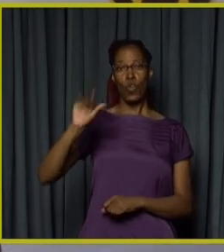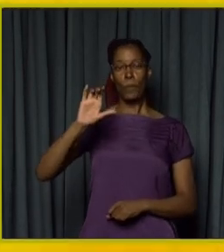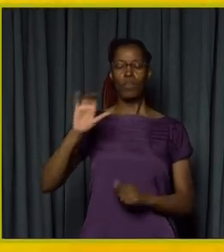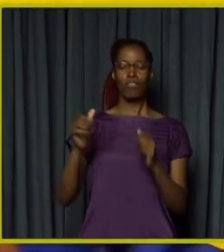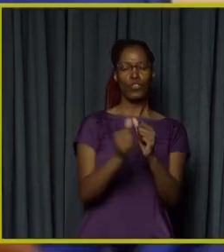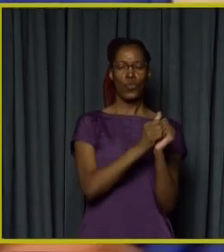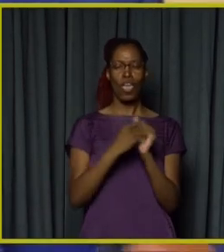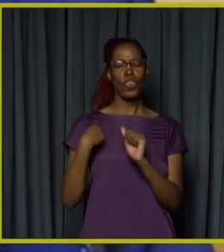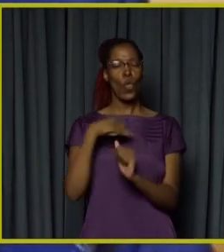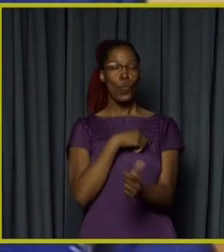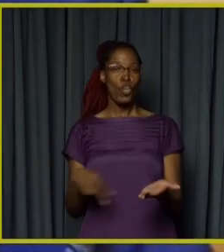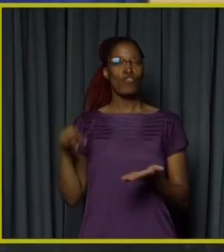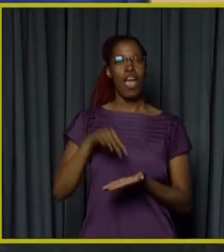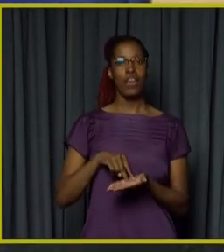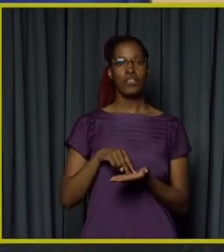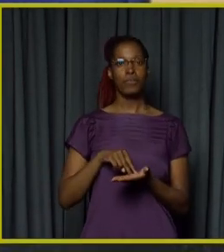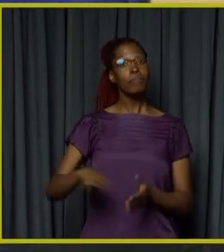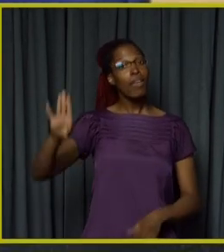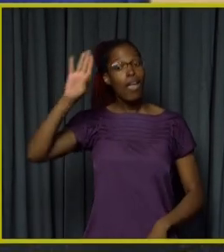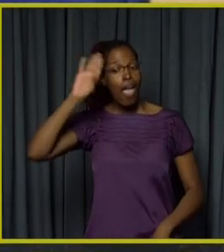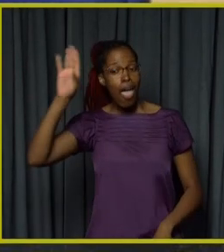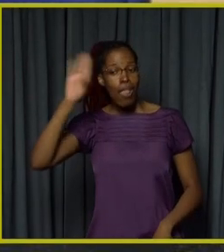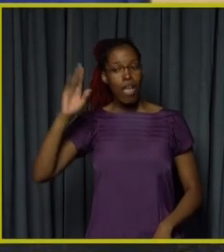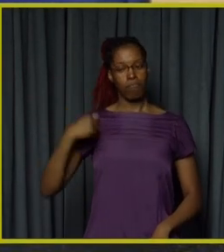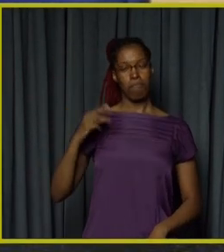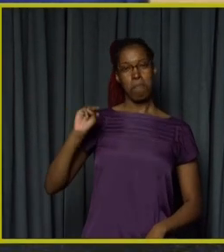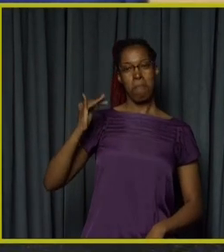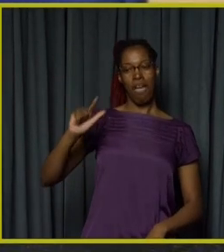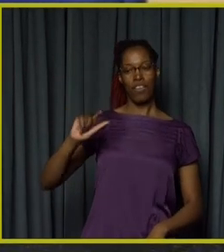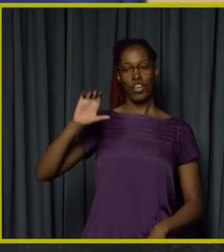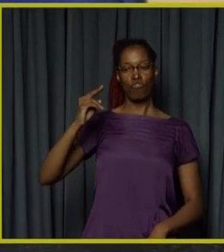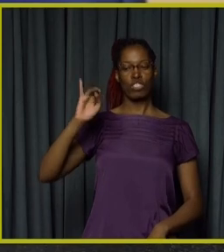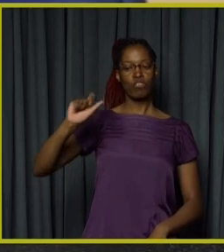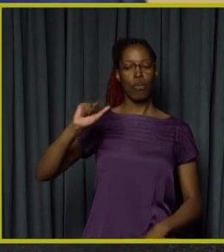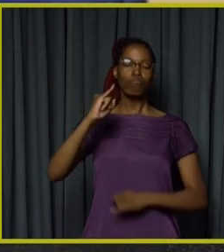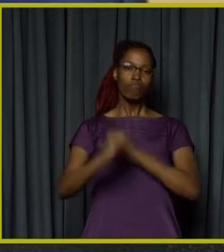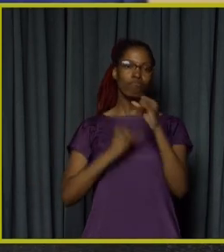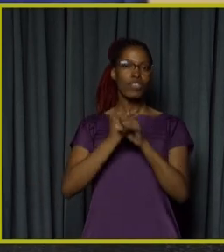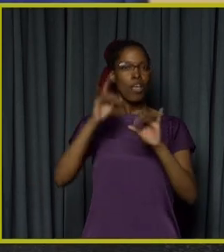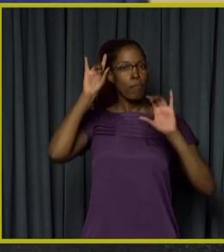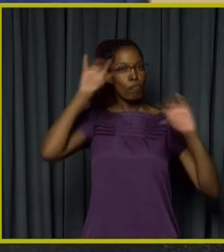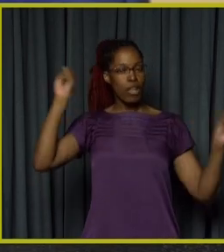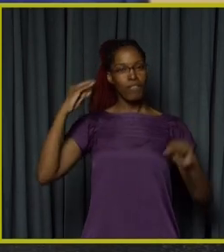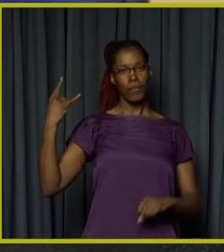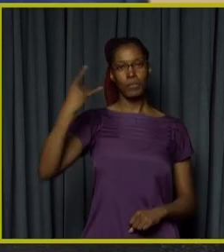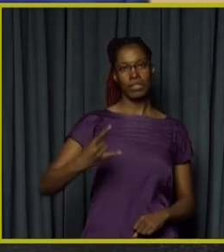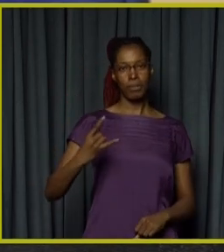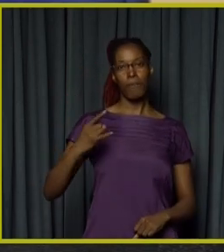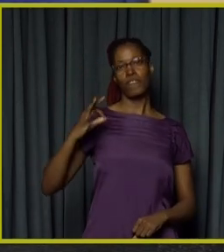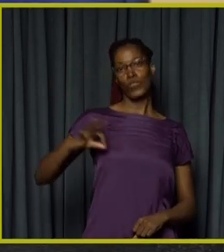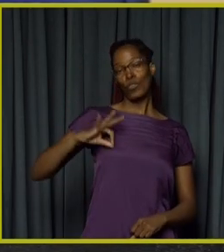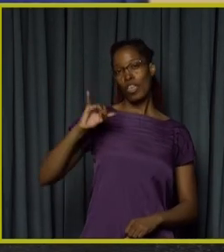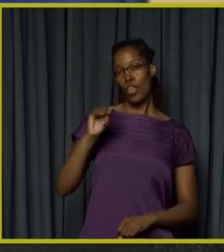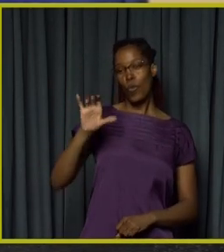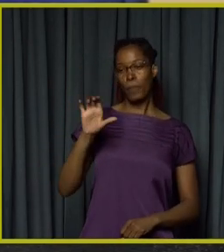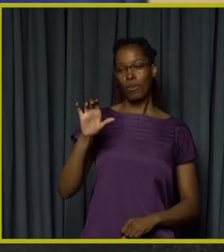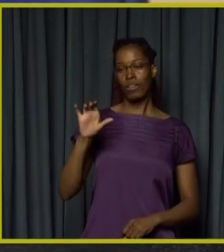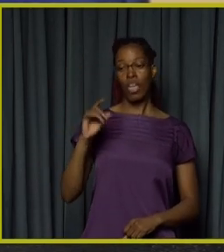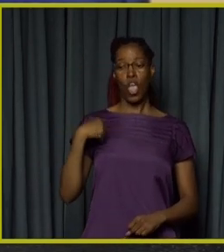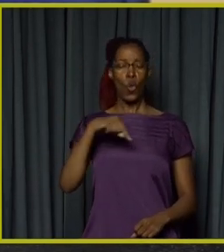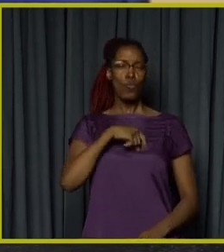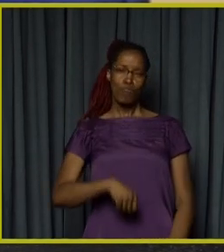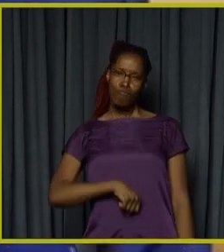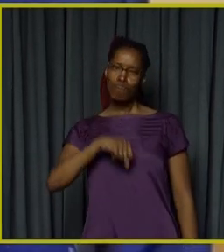rise. Hi, Michael Crystal, International President, Phi Beta Sigma Fraternity, Incorporated. And we're proud